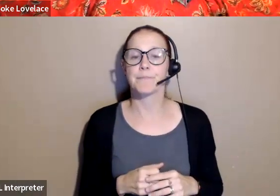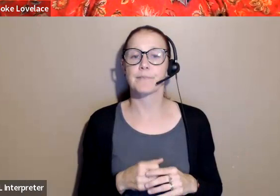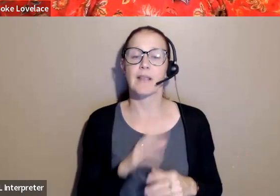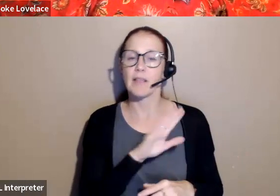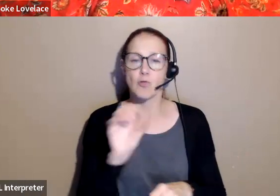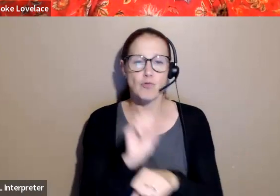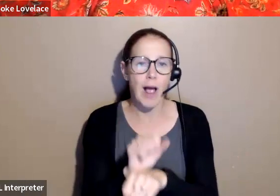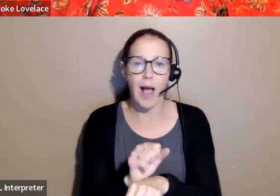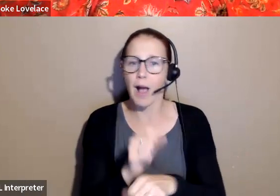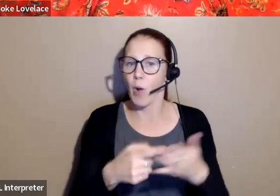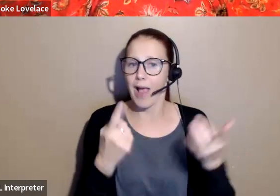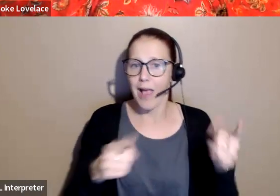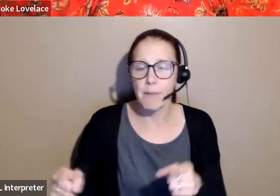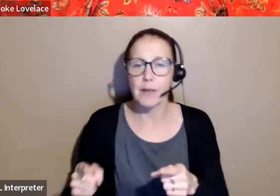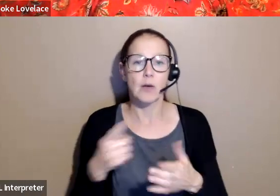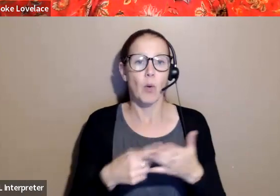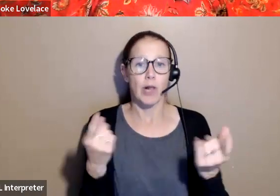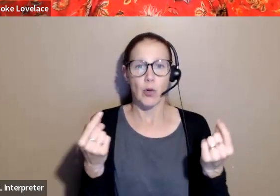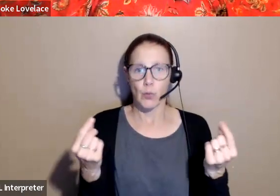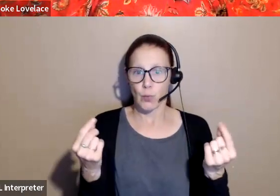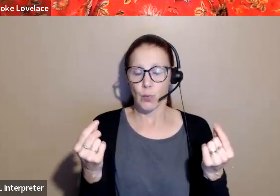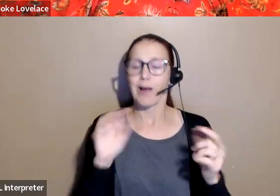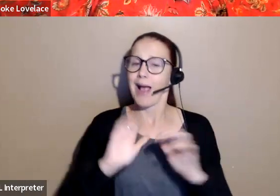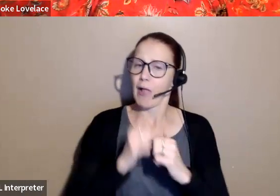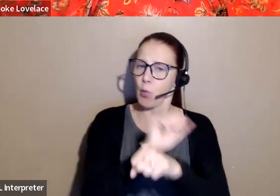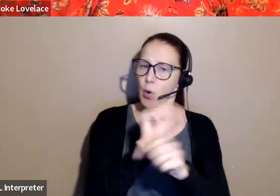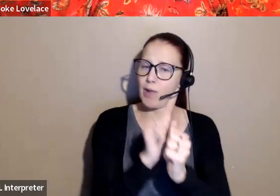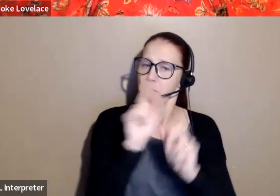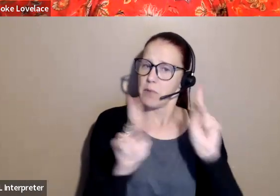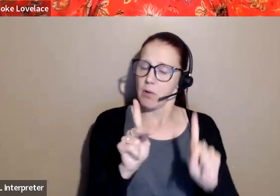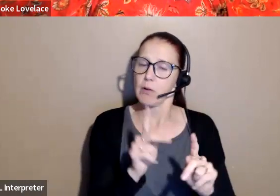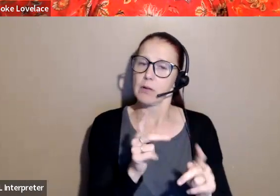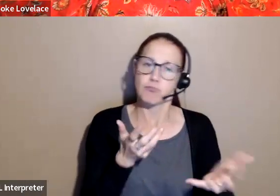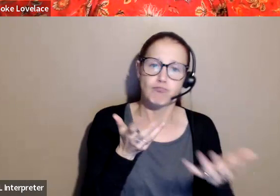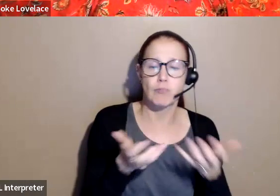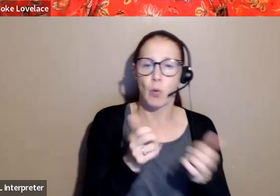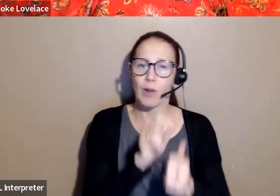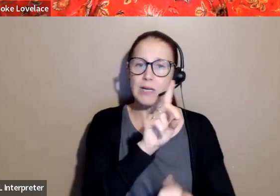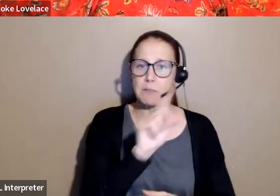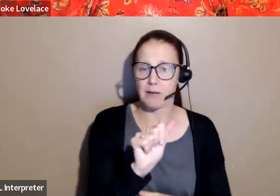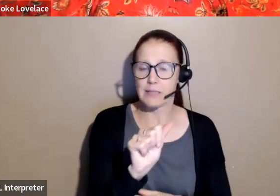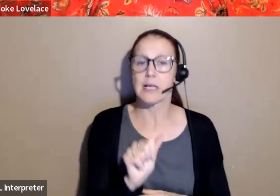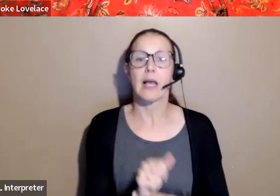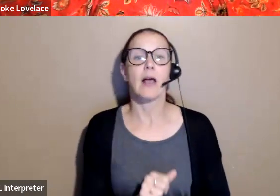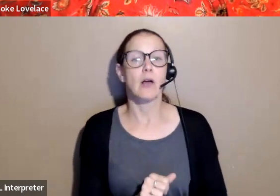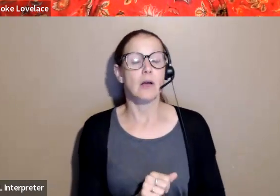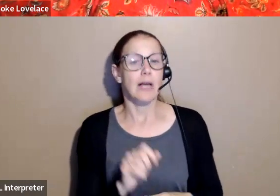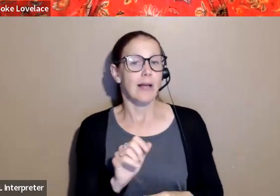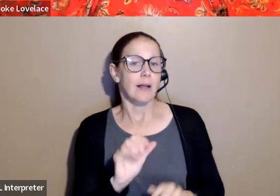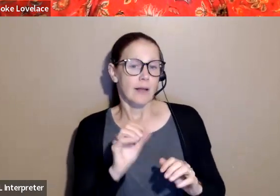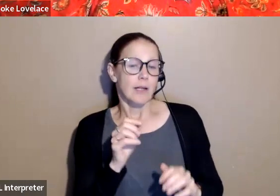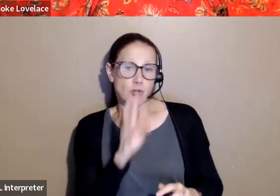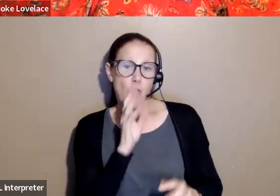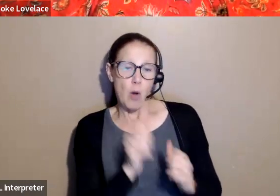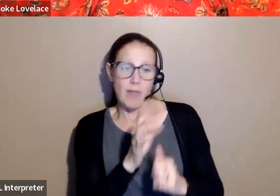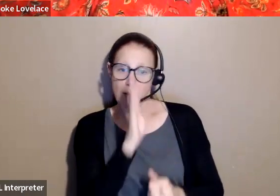job, and how they work with people with disabilities, where, and talk to them firsthand